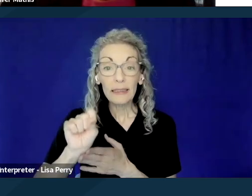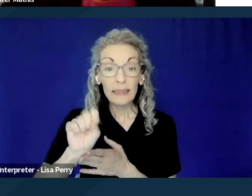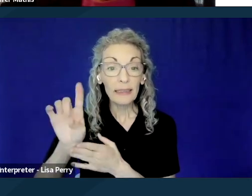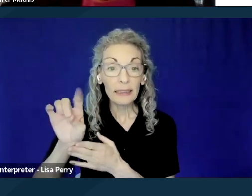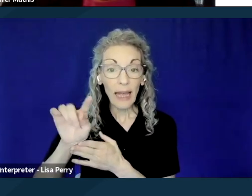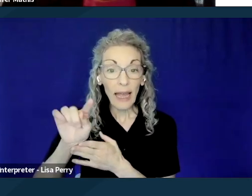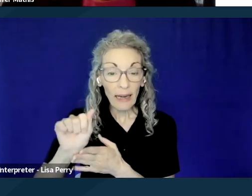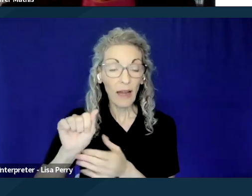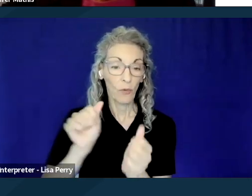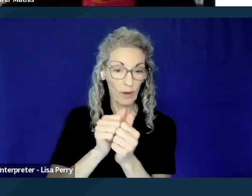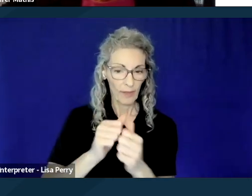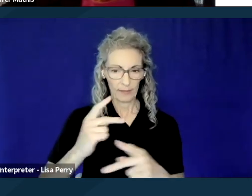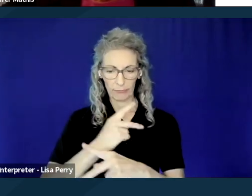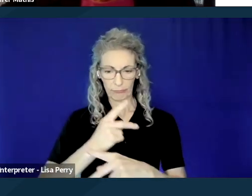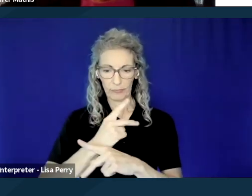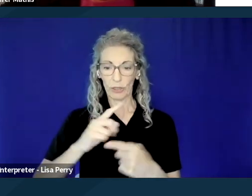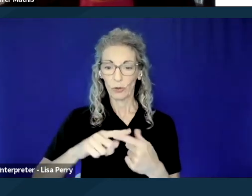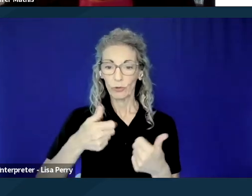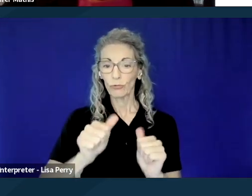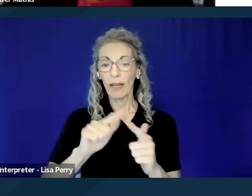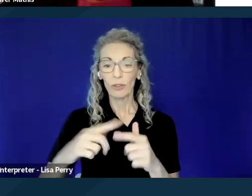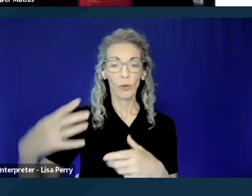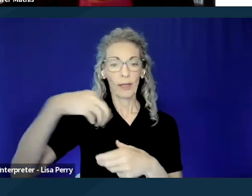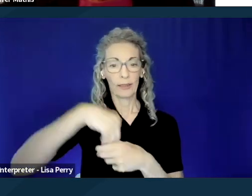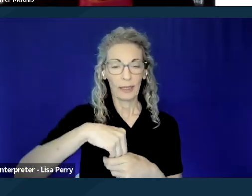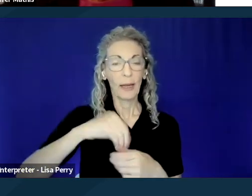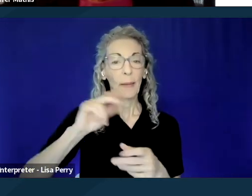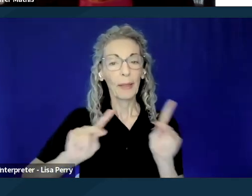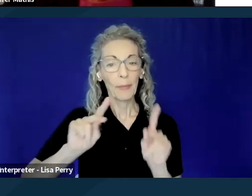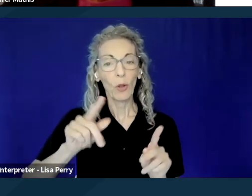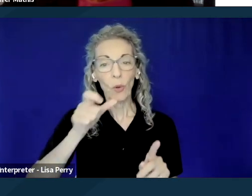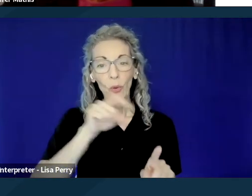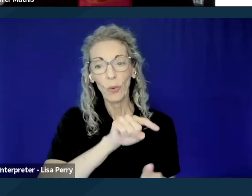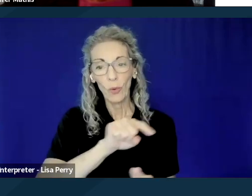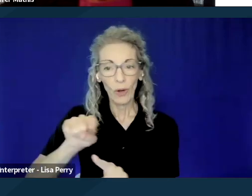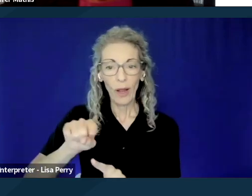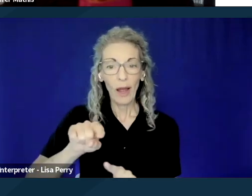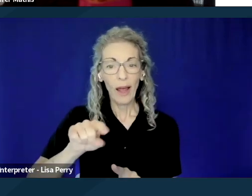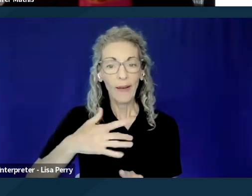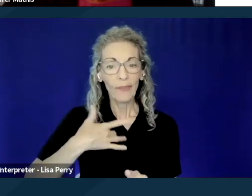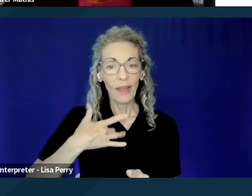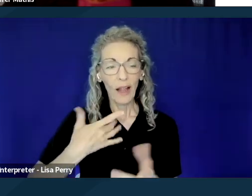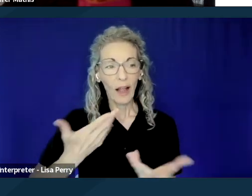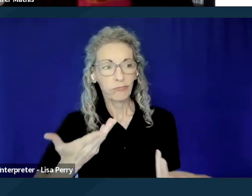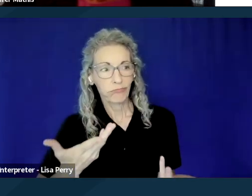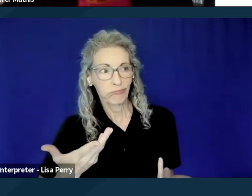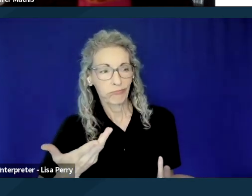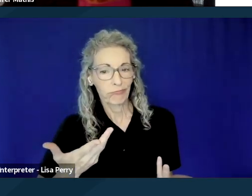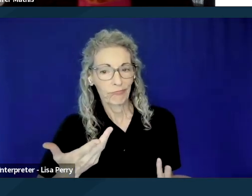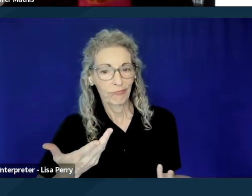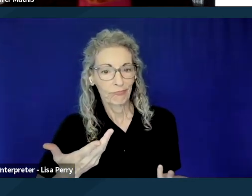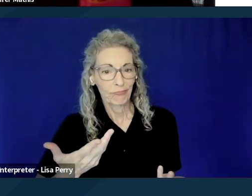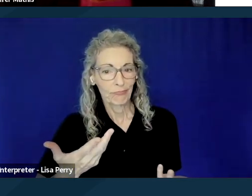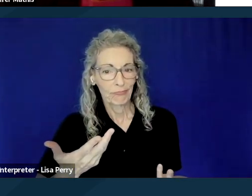a calculation to try to account for people who were discouraged from seeking employment in